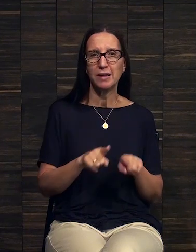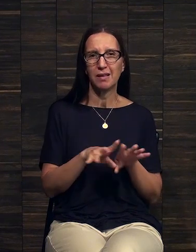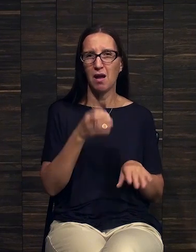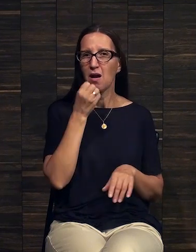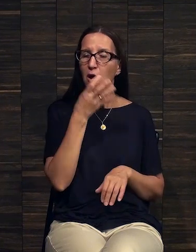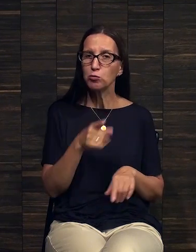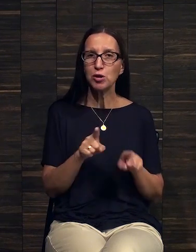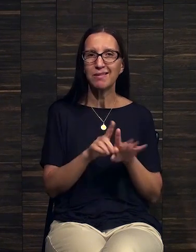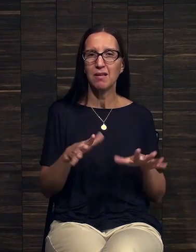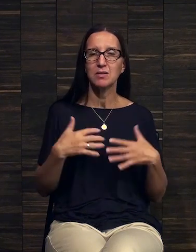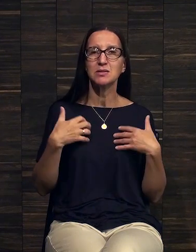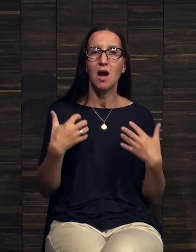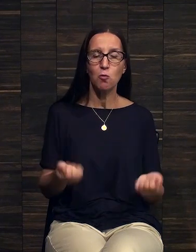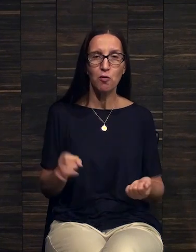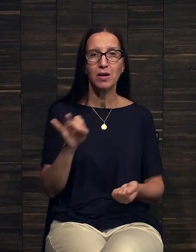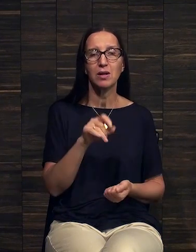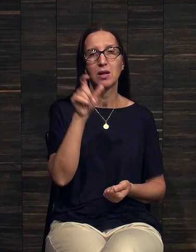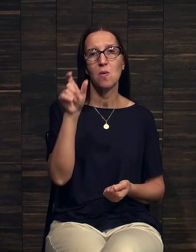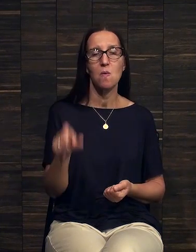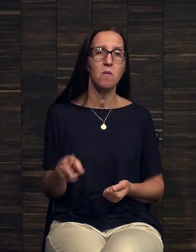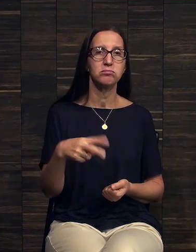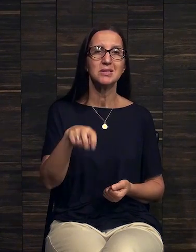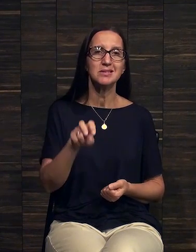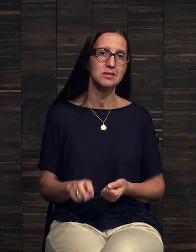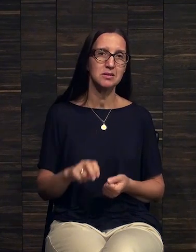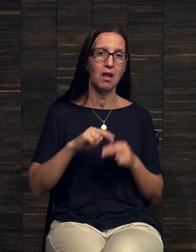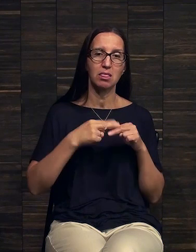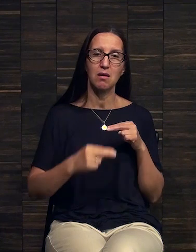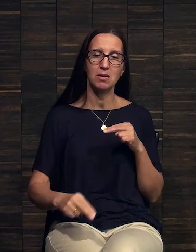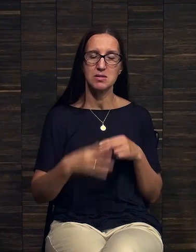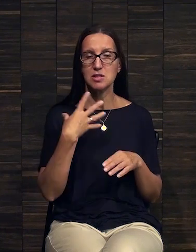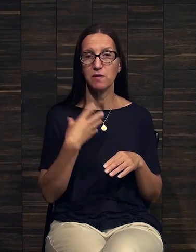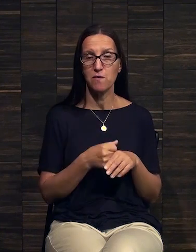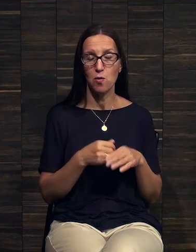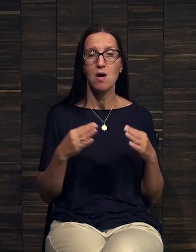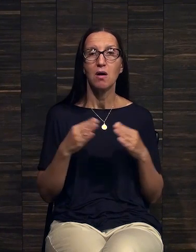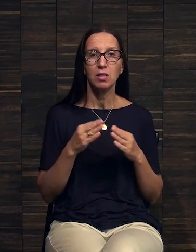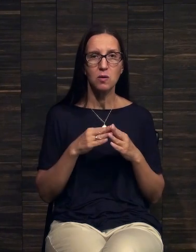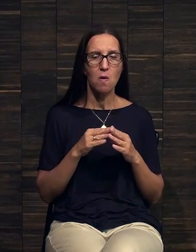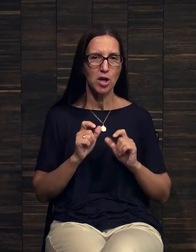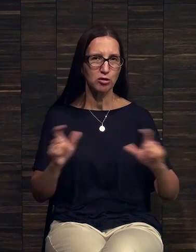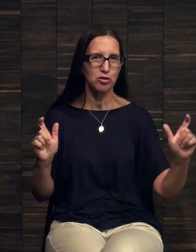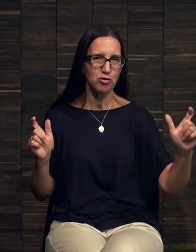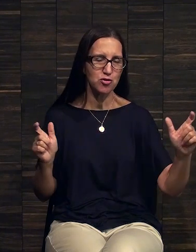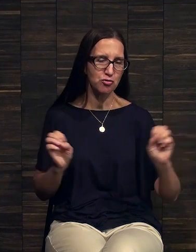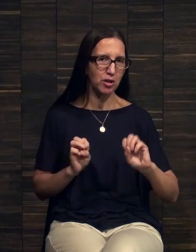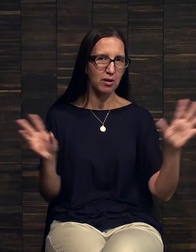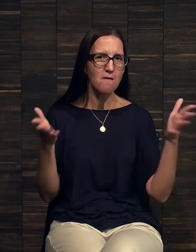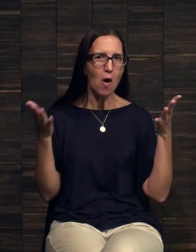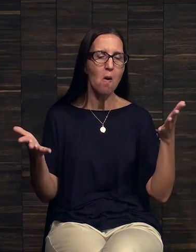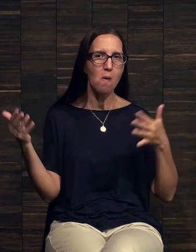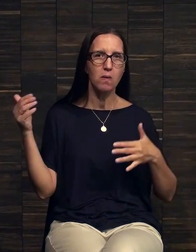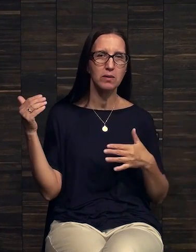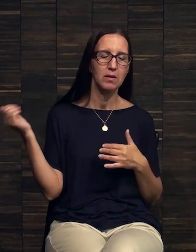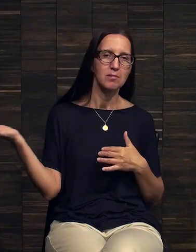not so healthy as he wants to be. And he's sitting at the entrance of the door, and he's sprinkling